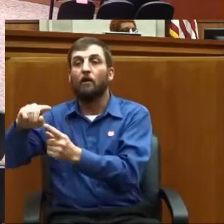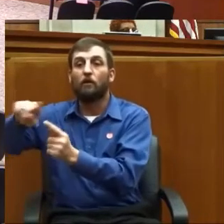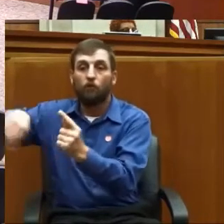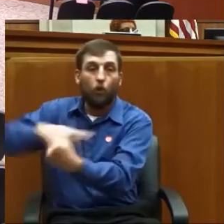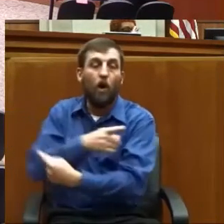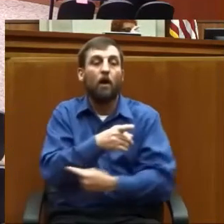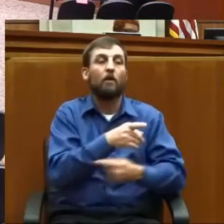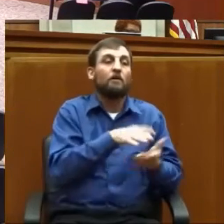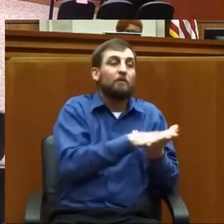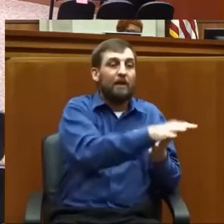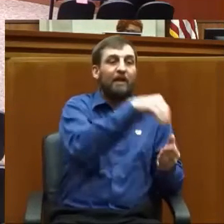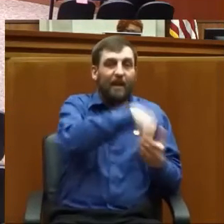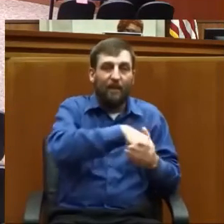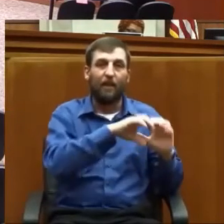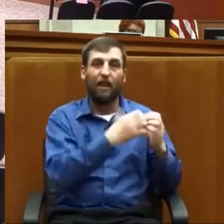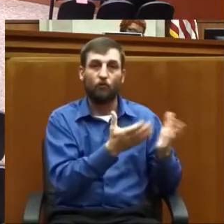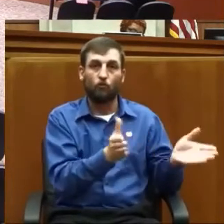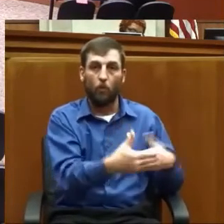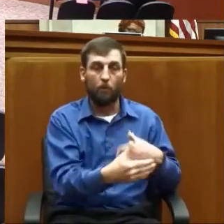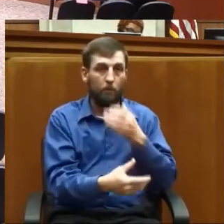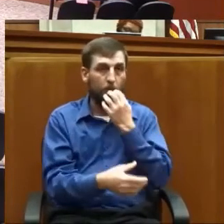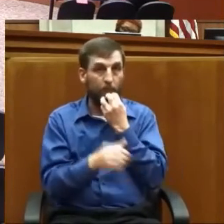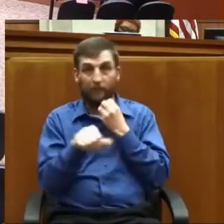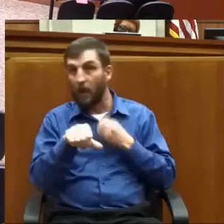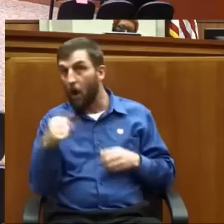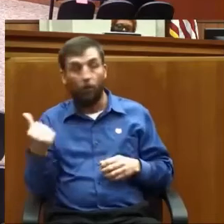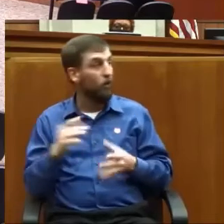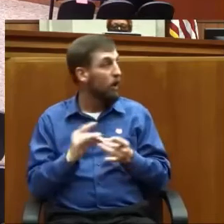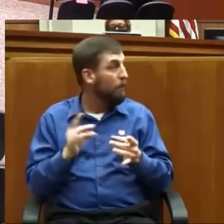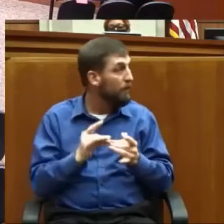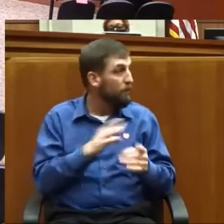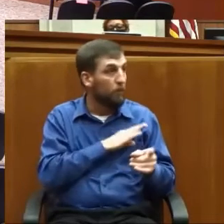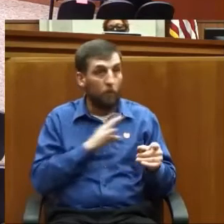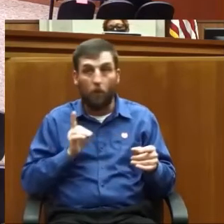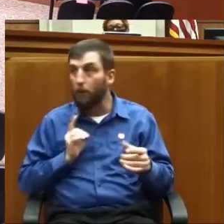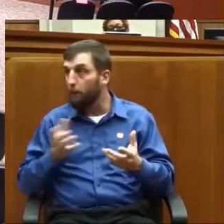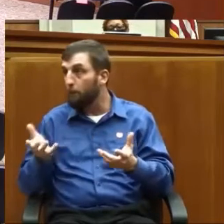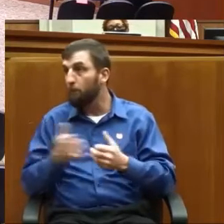classroom more. Fair enough. Any other comments from the board relative to this item?